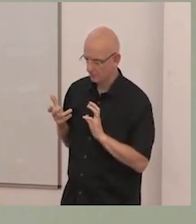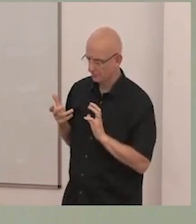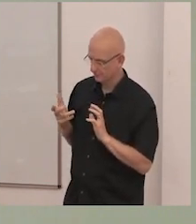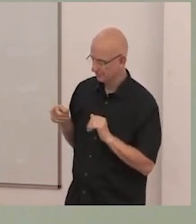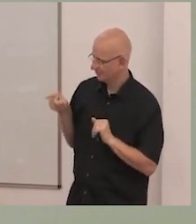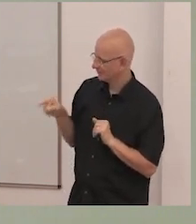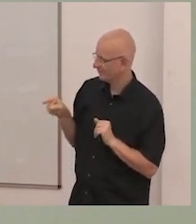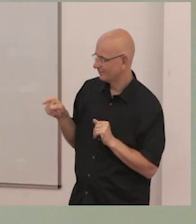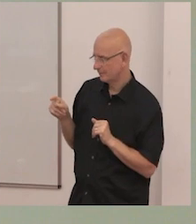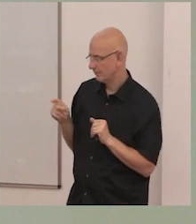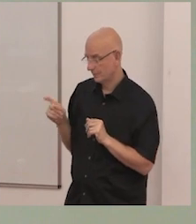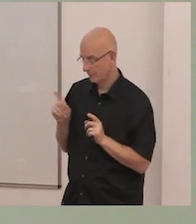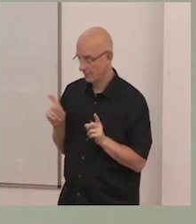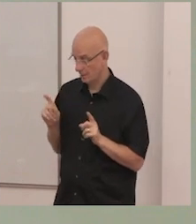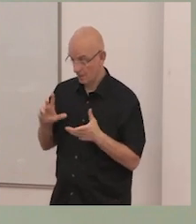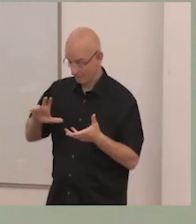with disabilities.